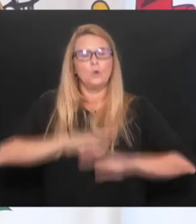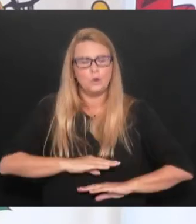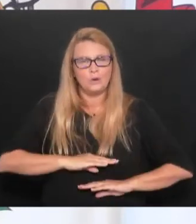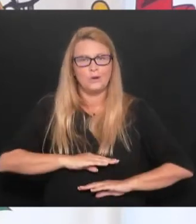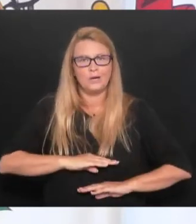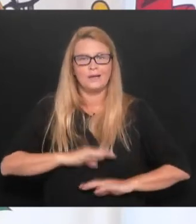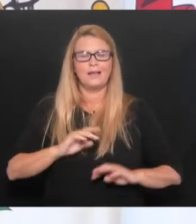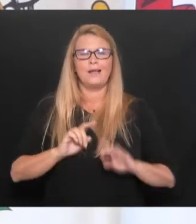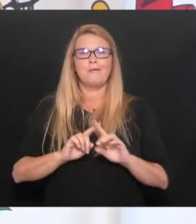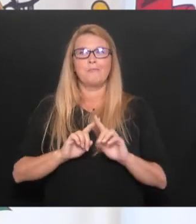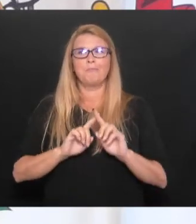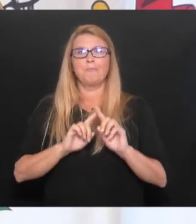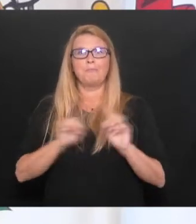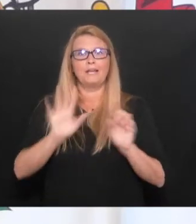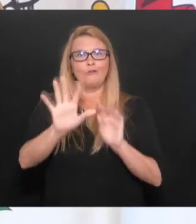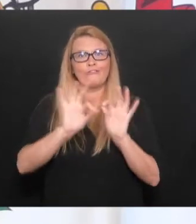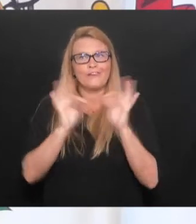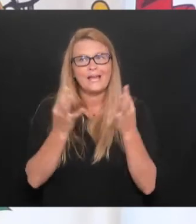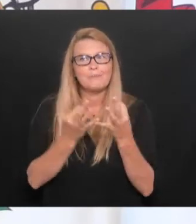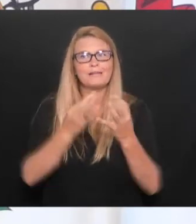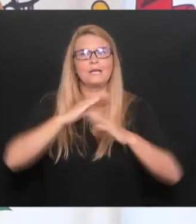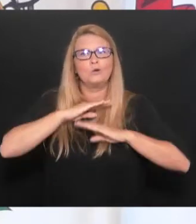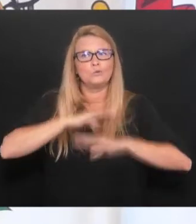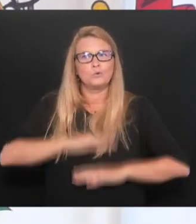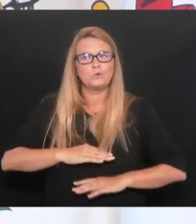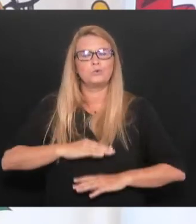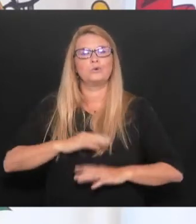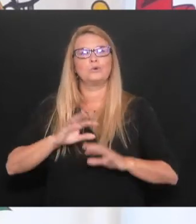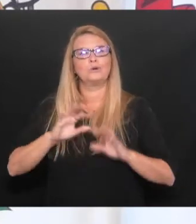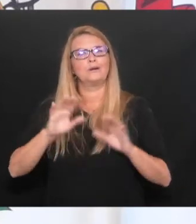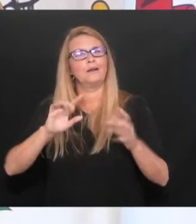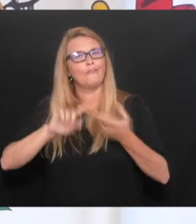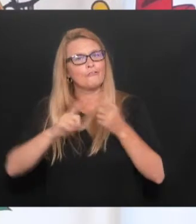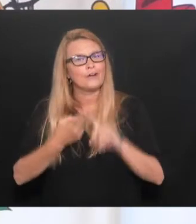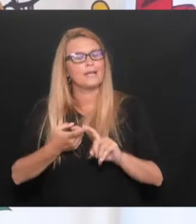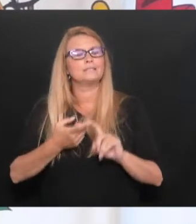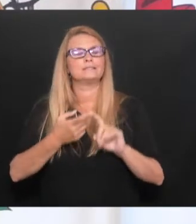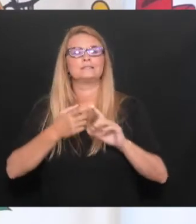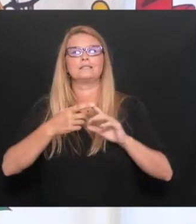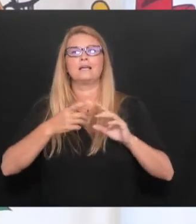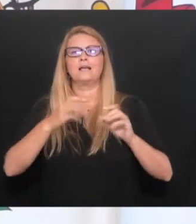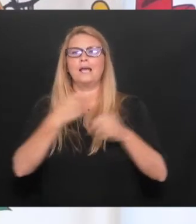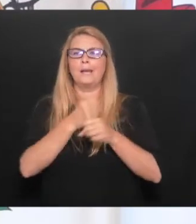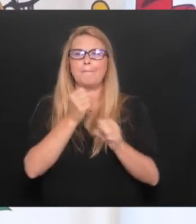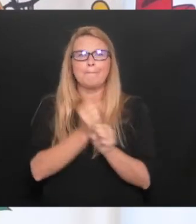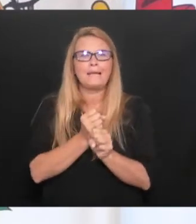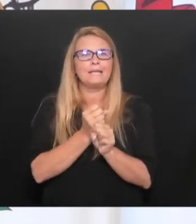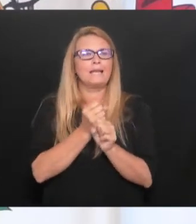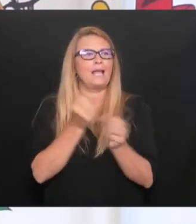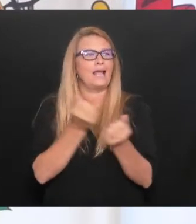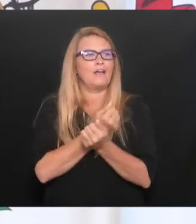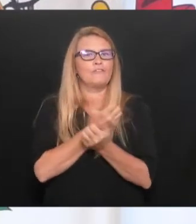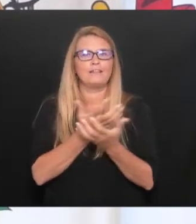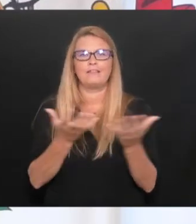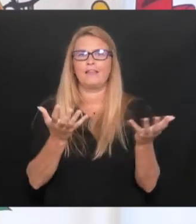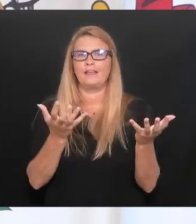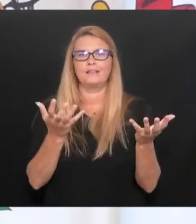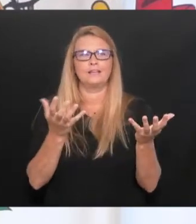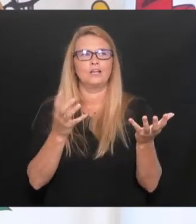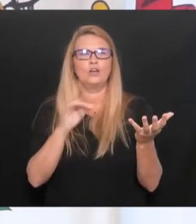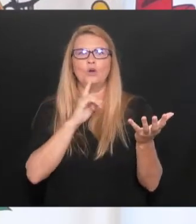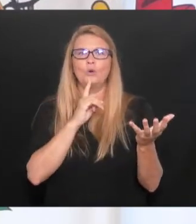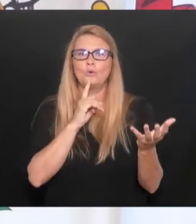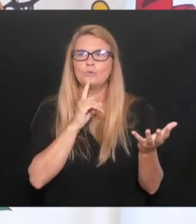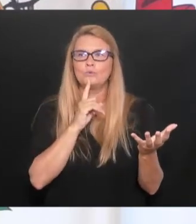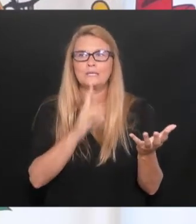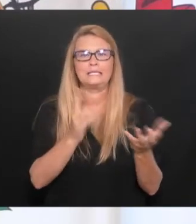but it'll put your family at ease, all your loved ones at ease, and it'll absolutely make it to where you are really part of the